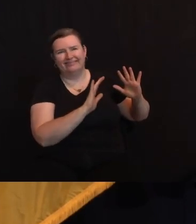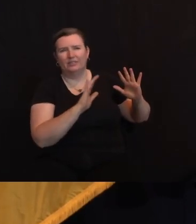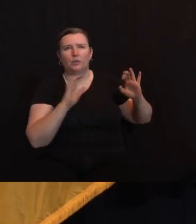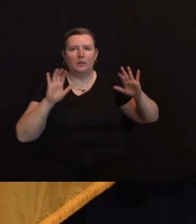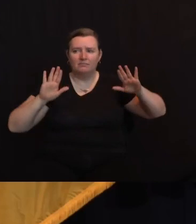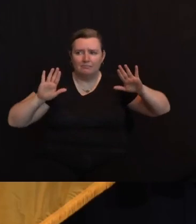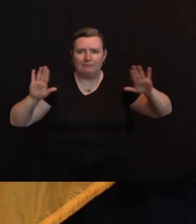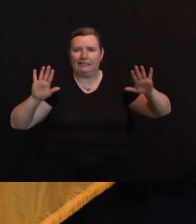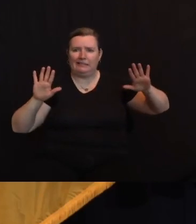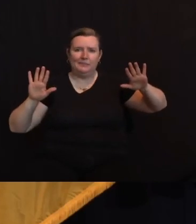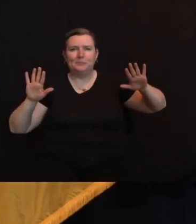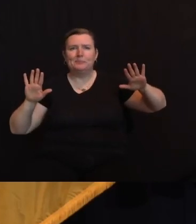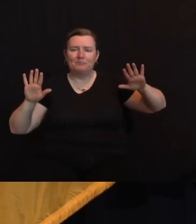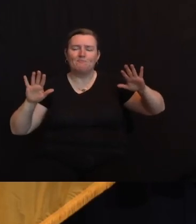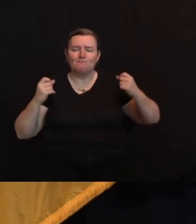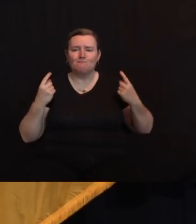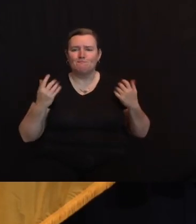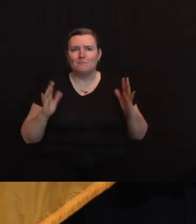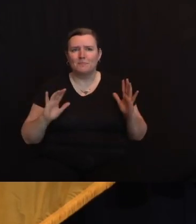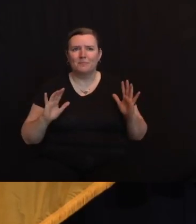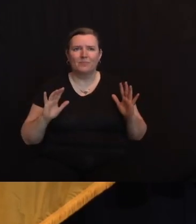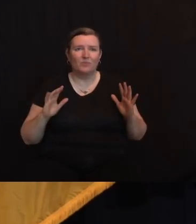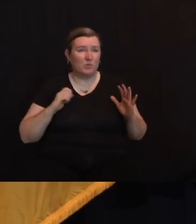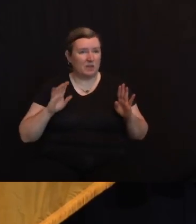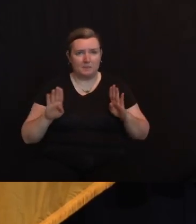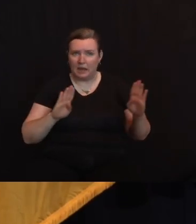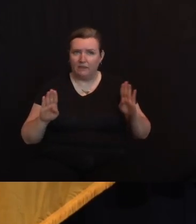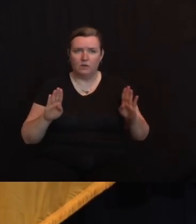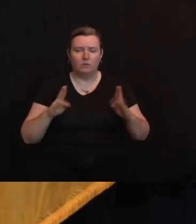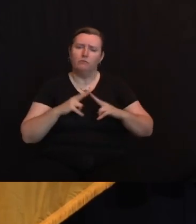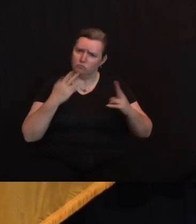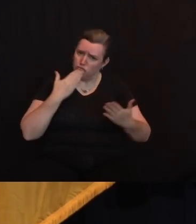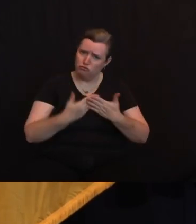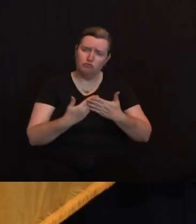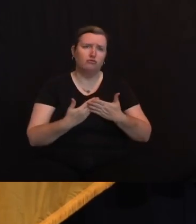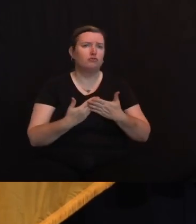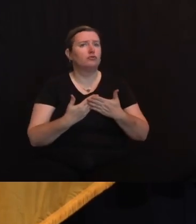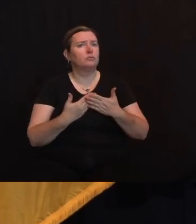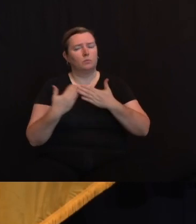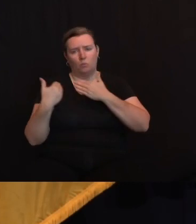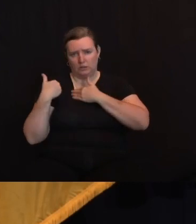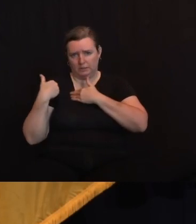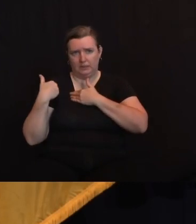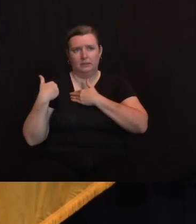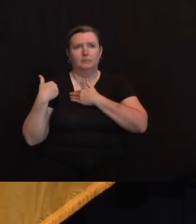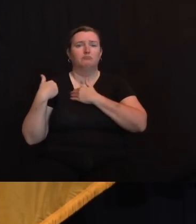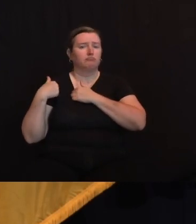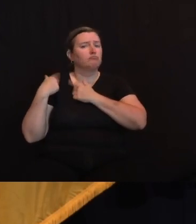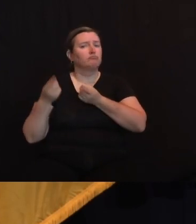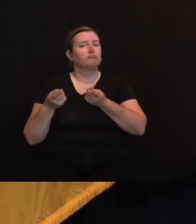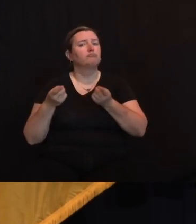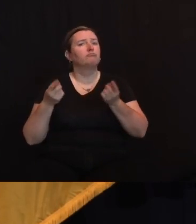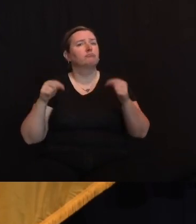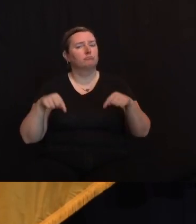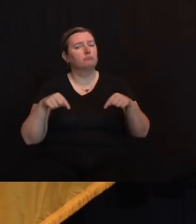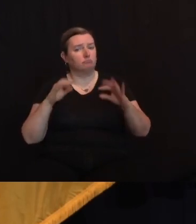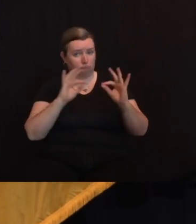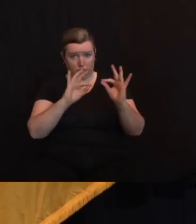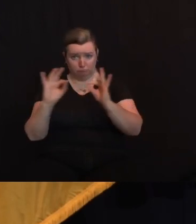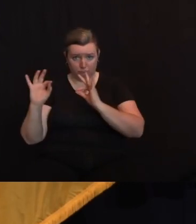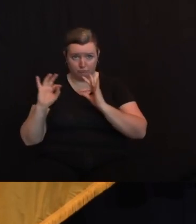and the behavior is as compliant and good and responsible as it's been over the past number of months in the state. That